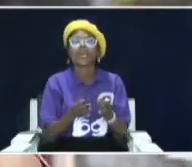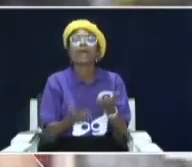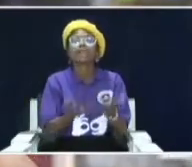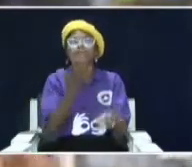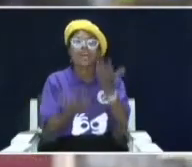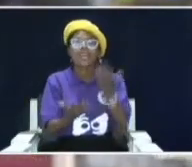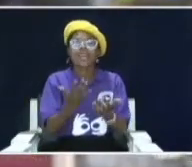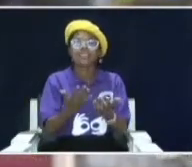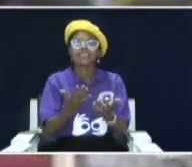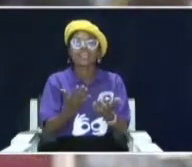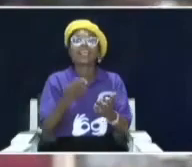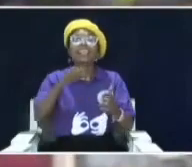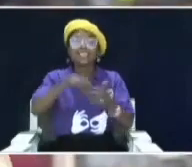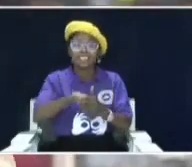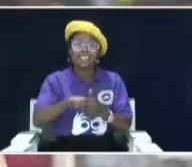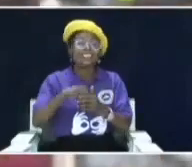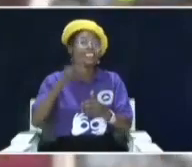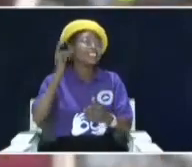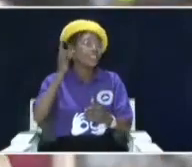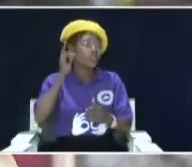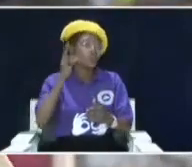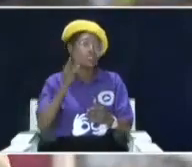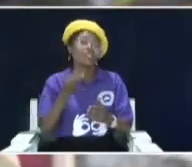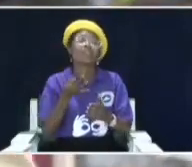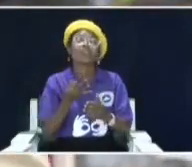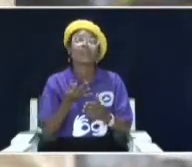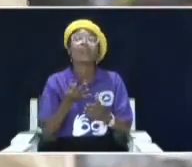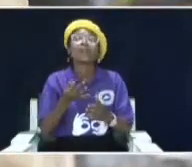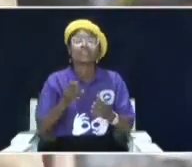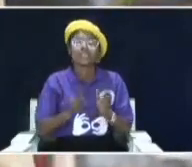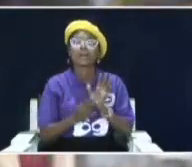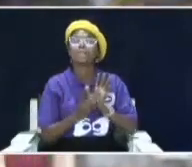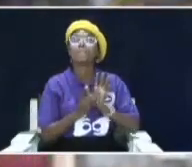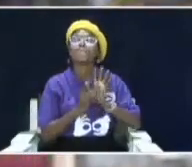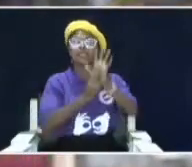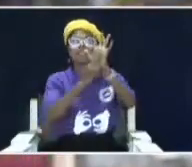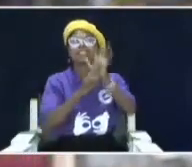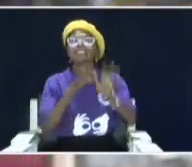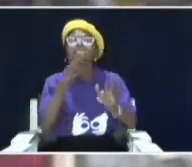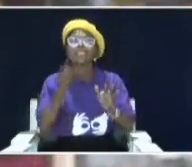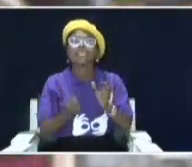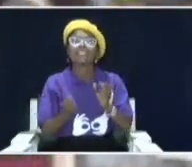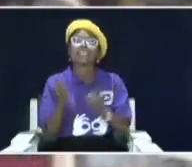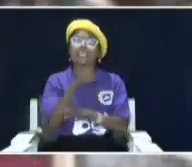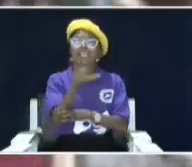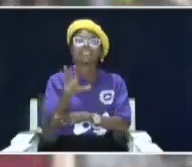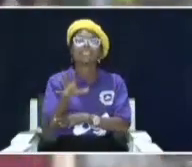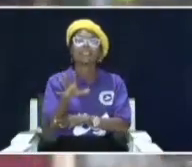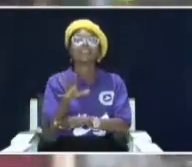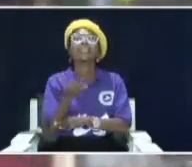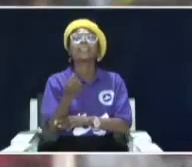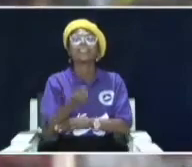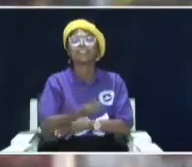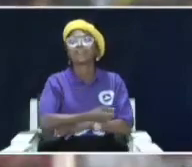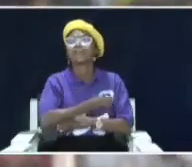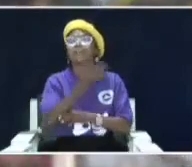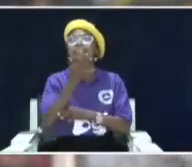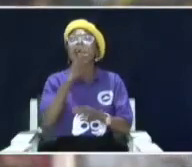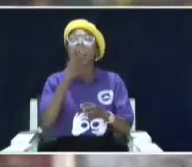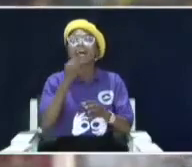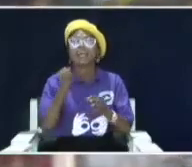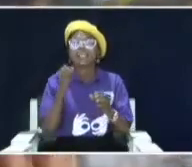fire is the phenomenon of combustion manifested in light, flame, and